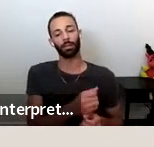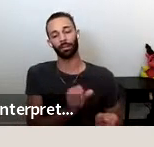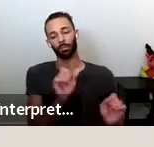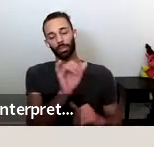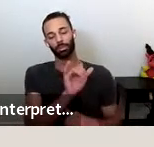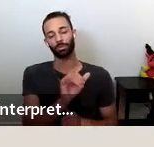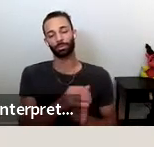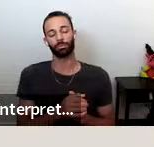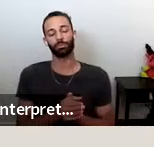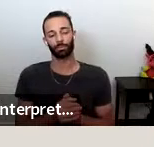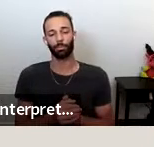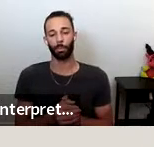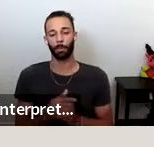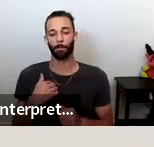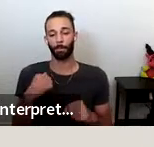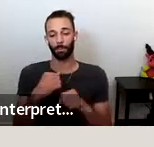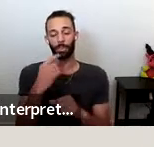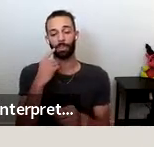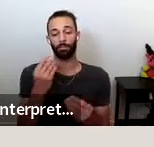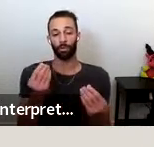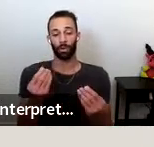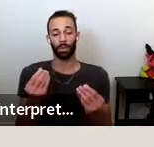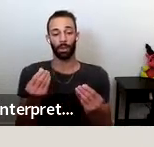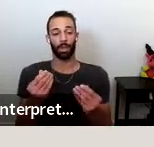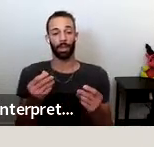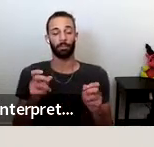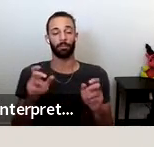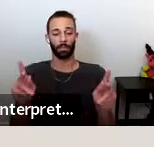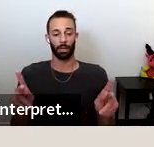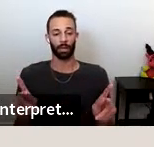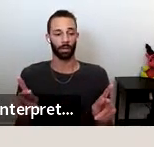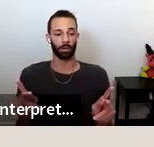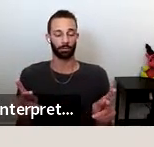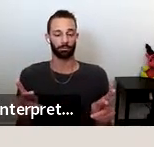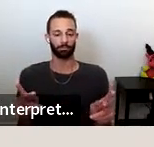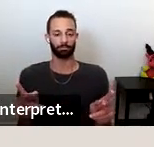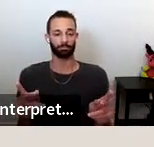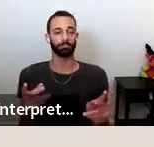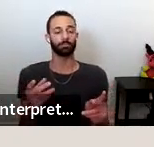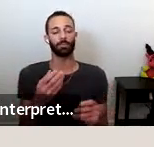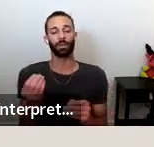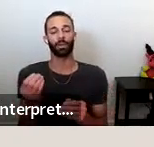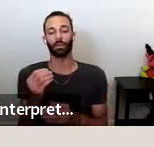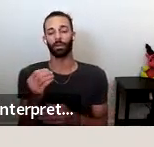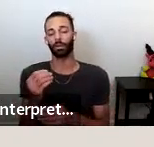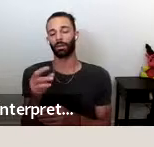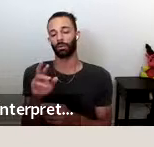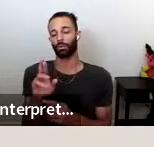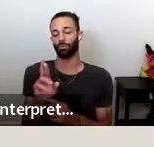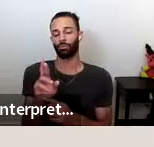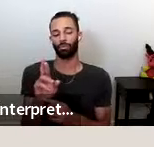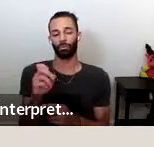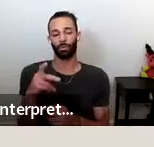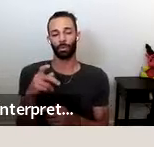We fight for land back and reparations and refute settler